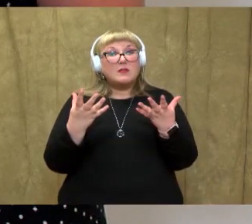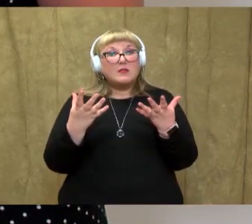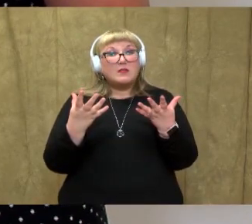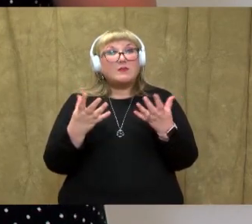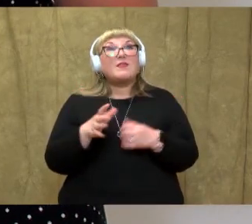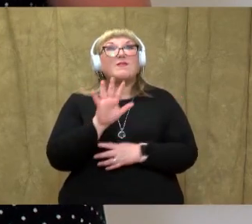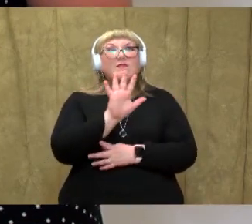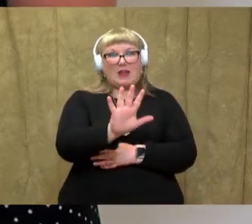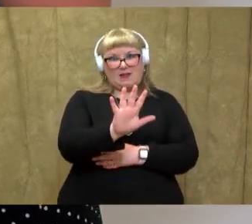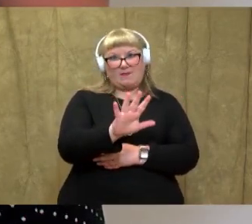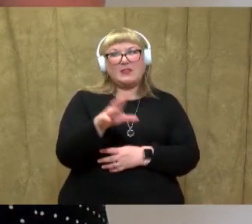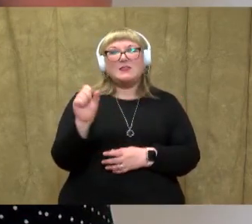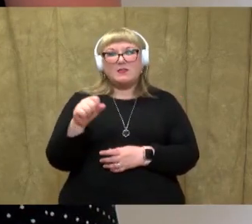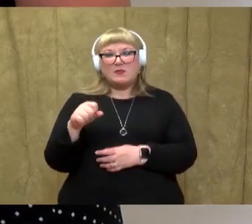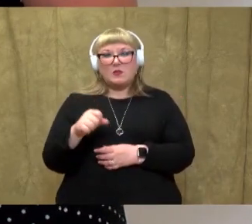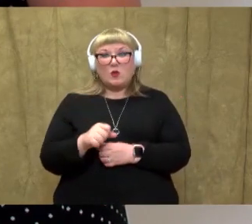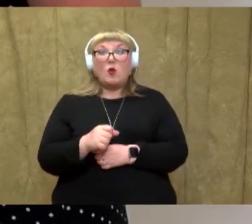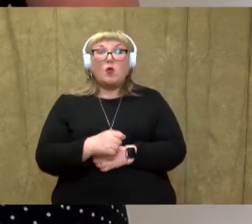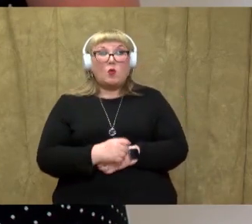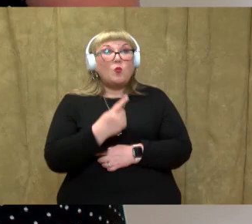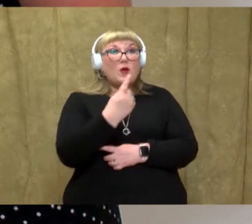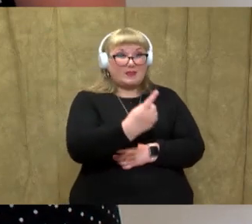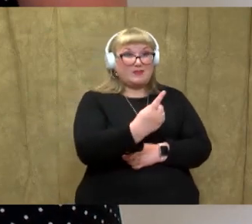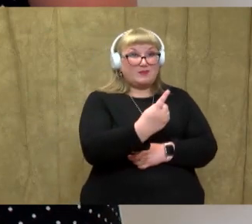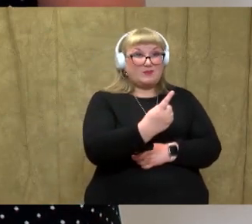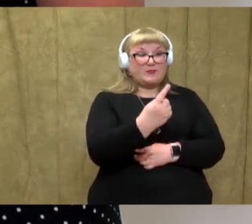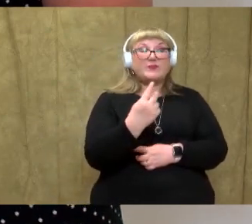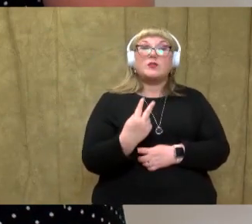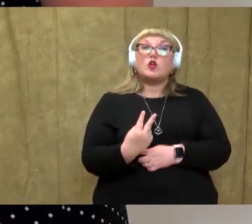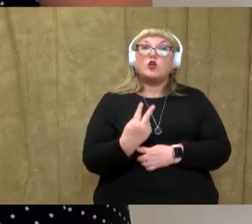I need to put 5. 1,